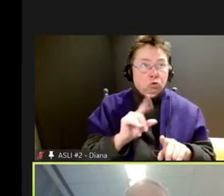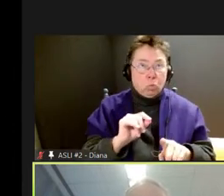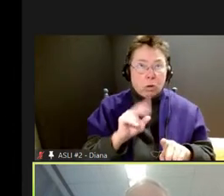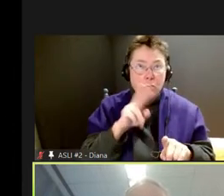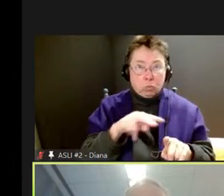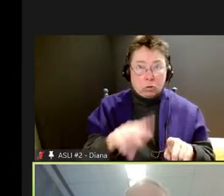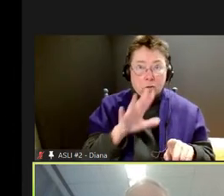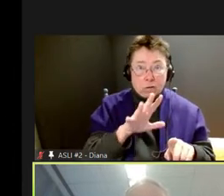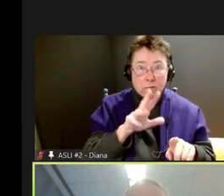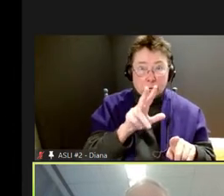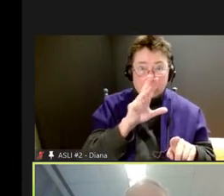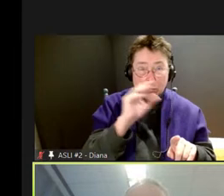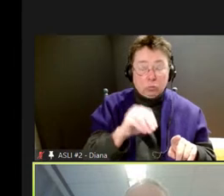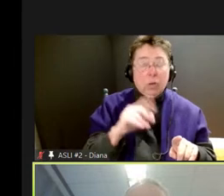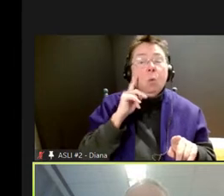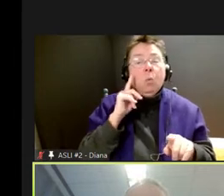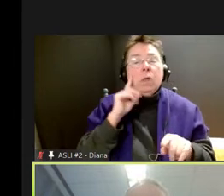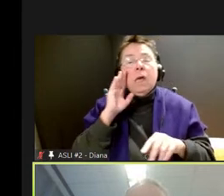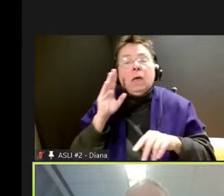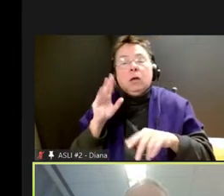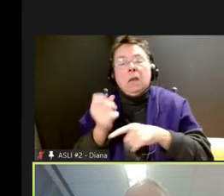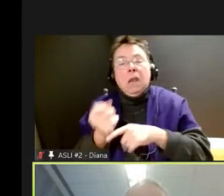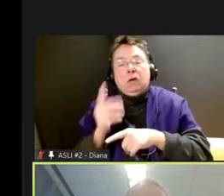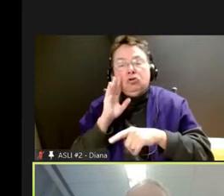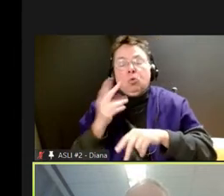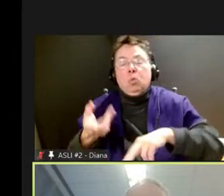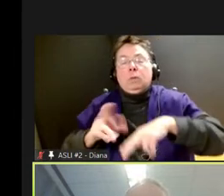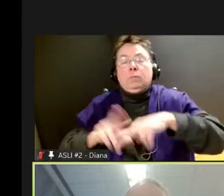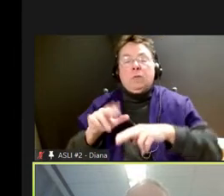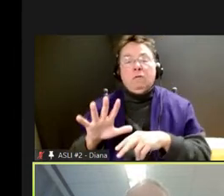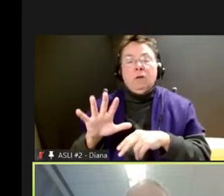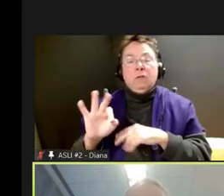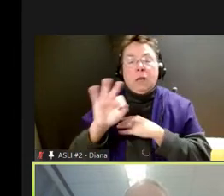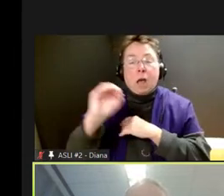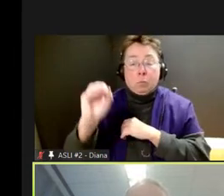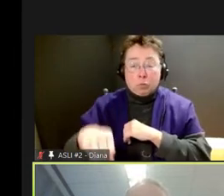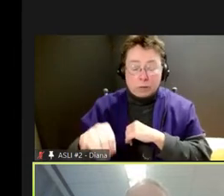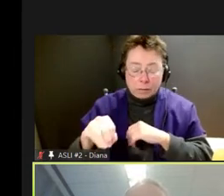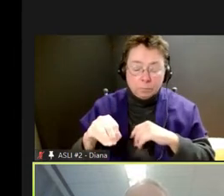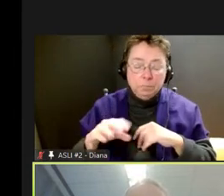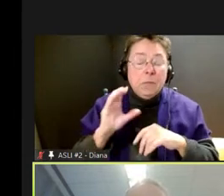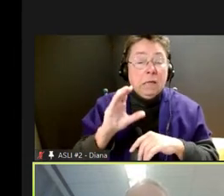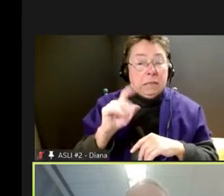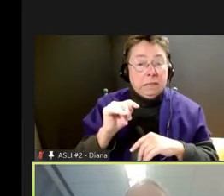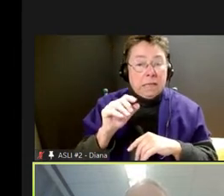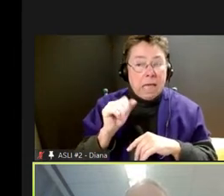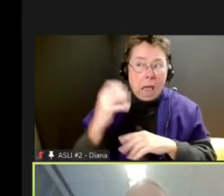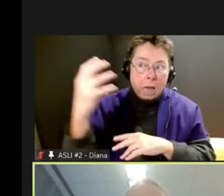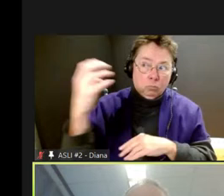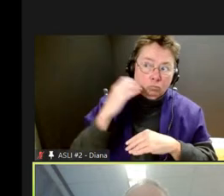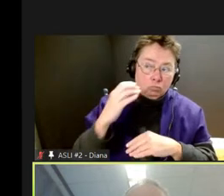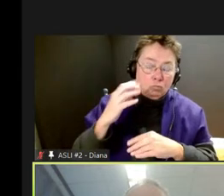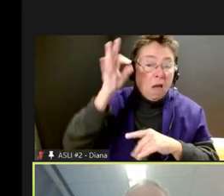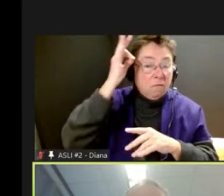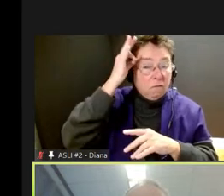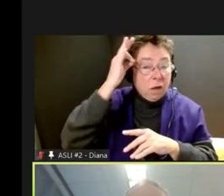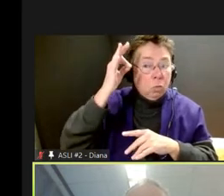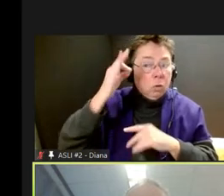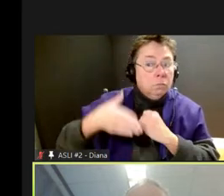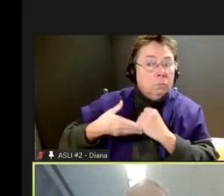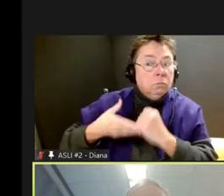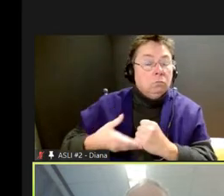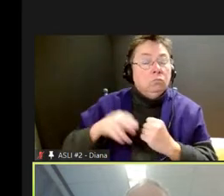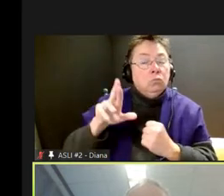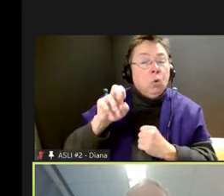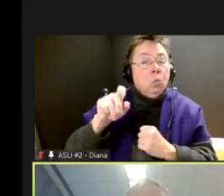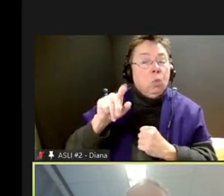to 59% in 2023. The CTA received $2.2 billion of federal relief funding,